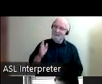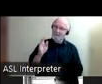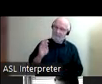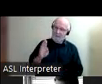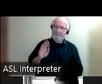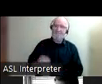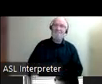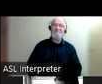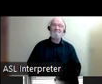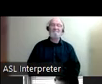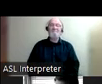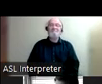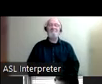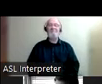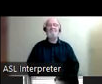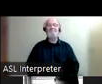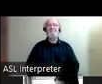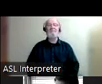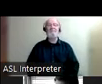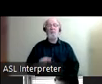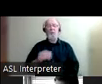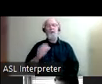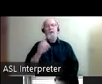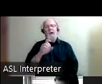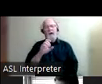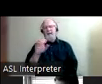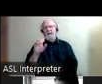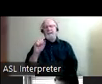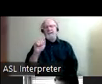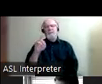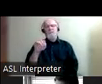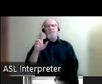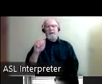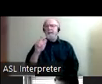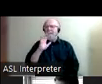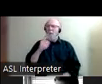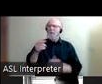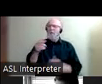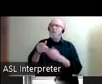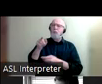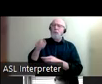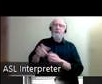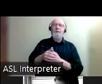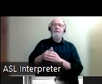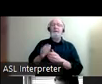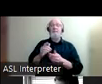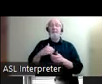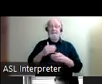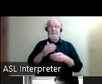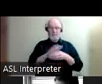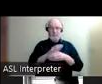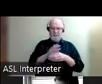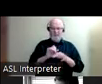welcome. So, Sandra, I'm going to go ahead now and introduce you. I'm going to stop sharing,